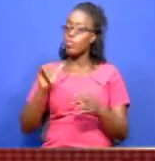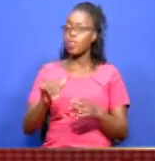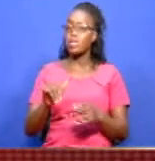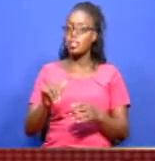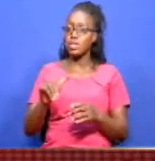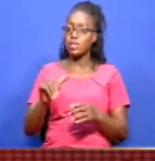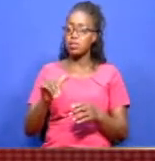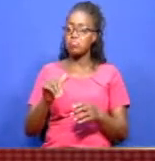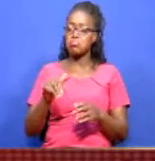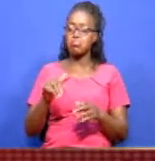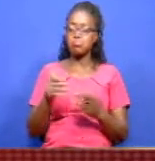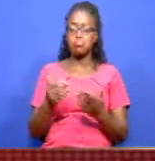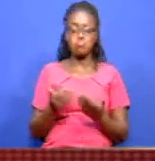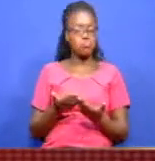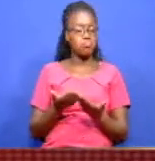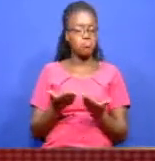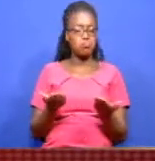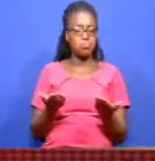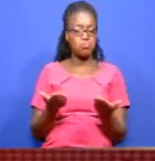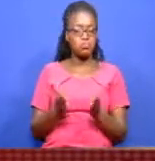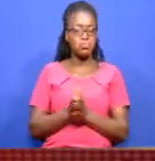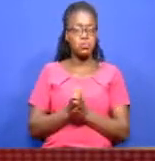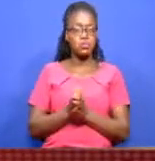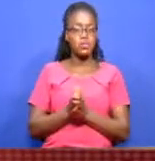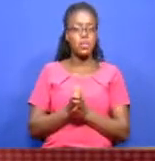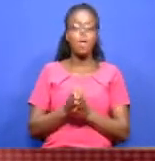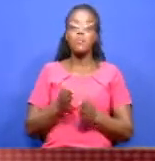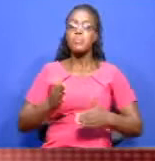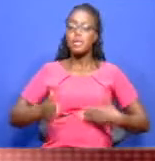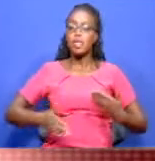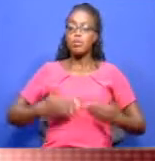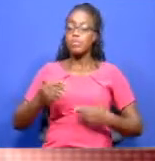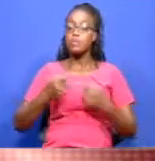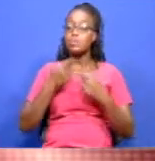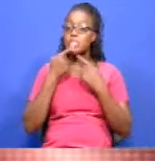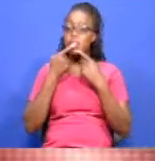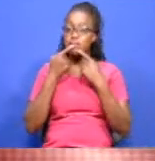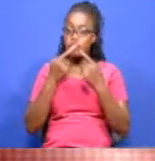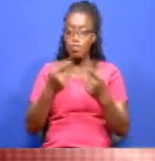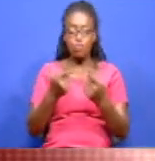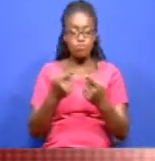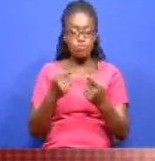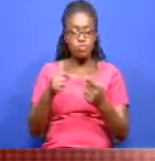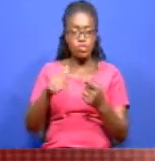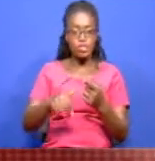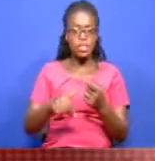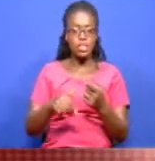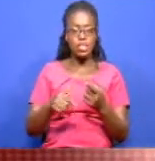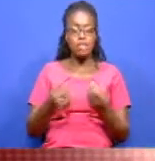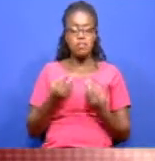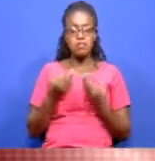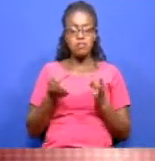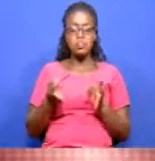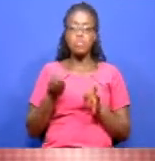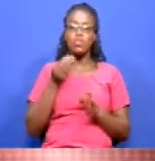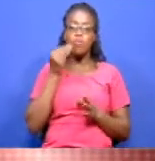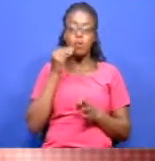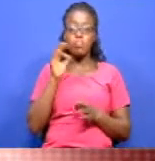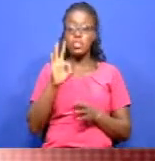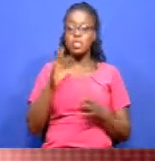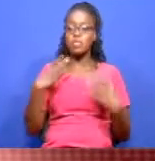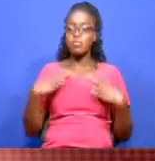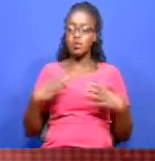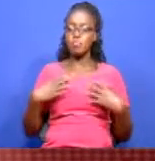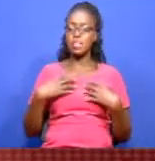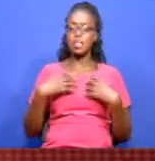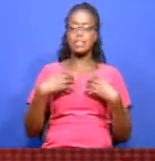Taveta. We are glad to inform you today that we have discharged another 3 patients